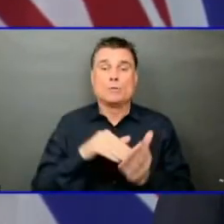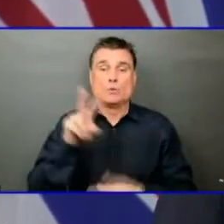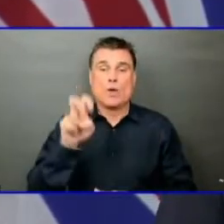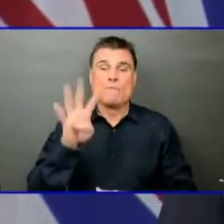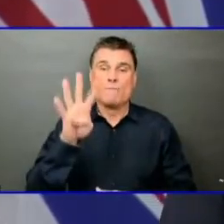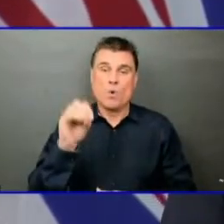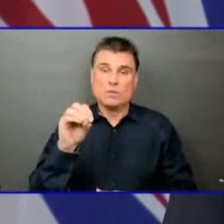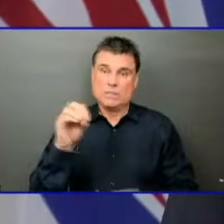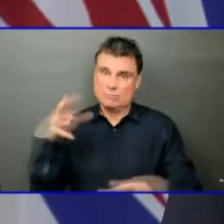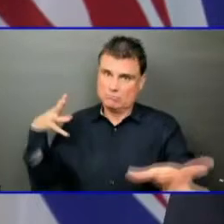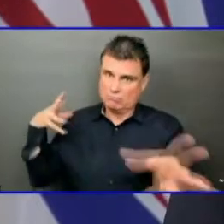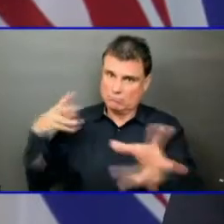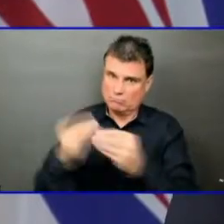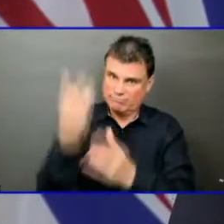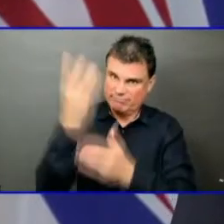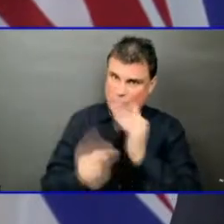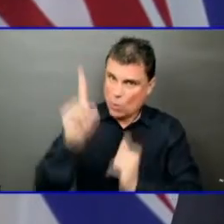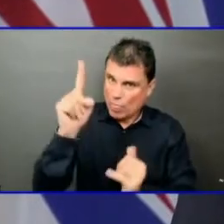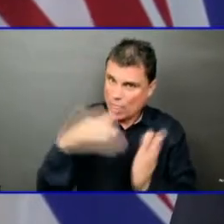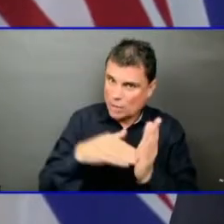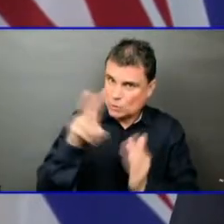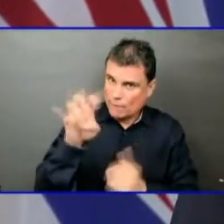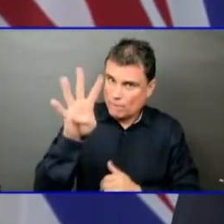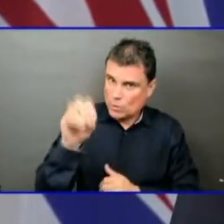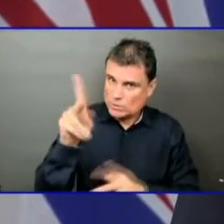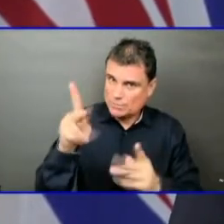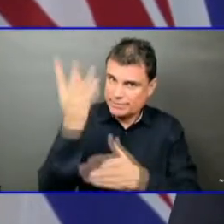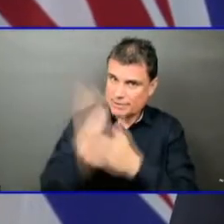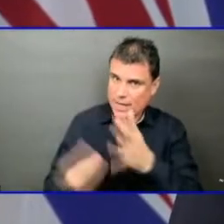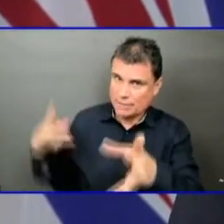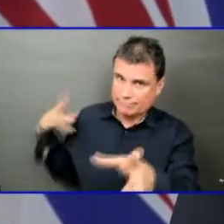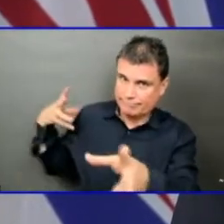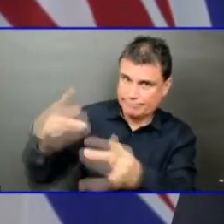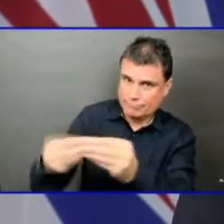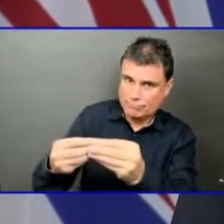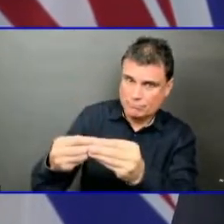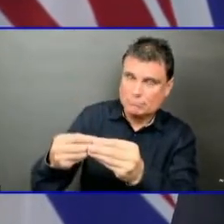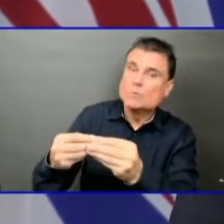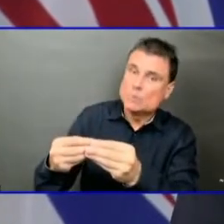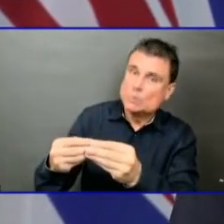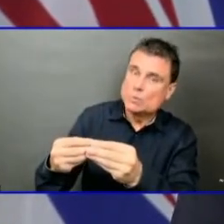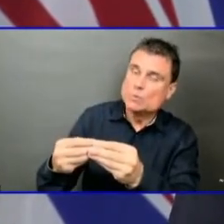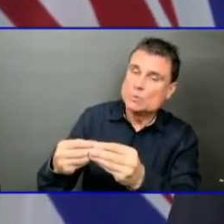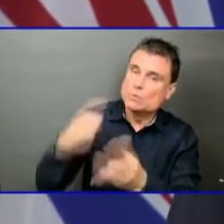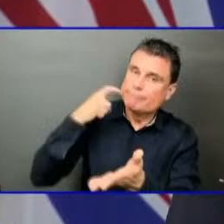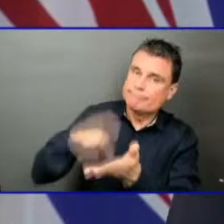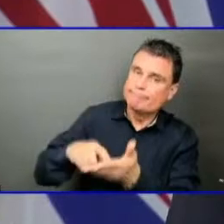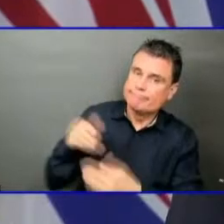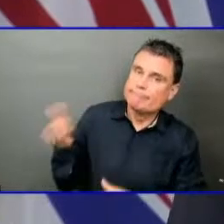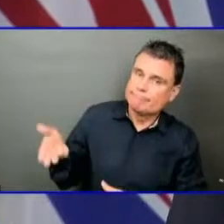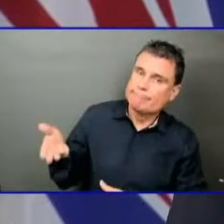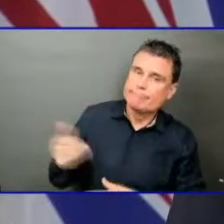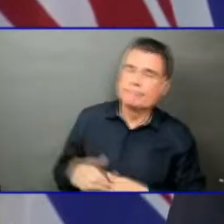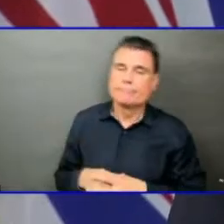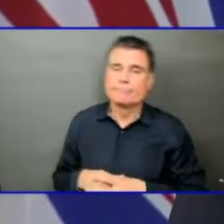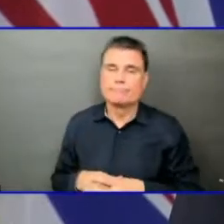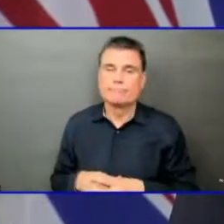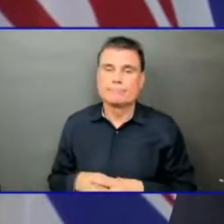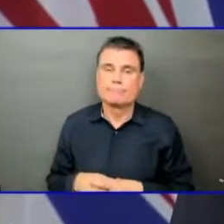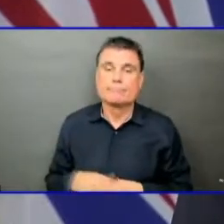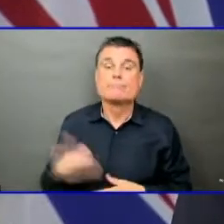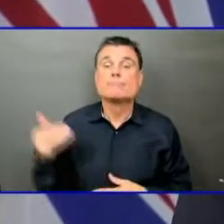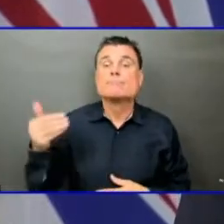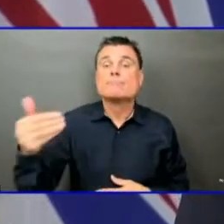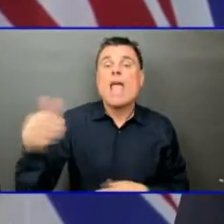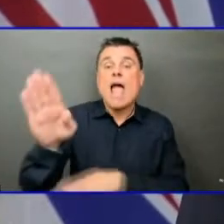pandemic. Just to say, and we'll be providing the numbers for today, later today, but just to acknowledge